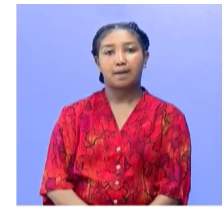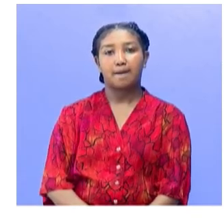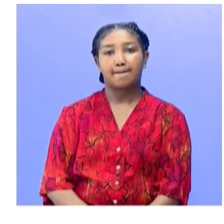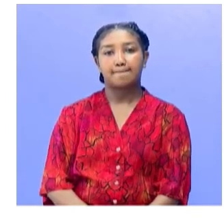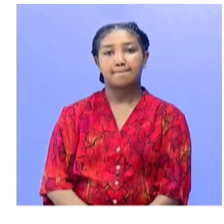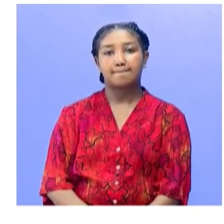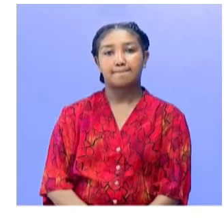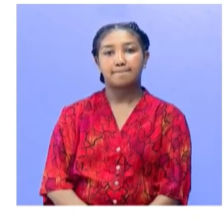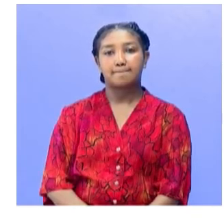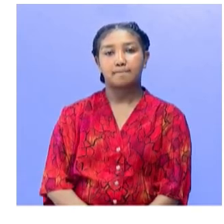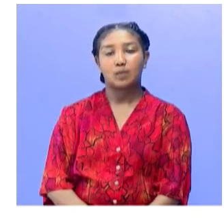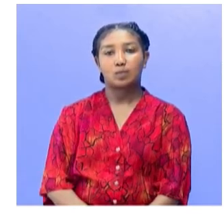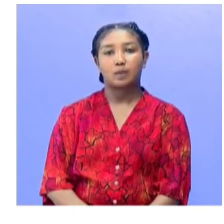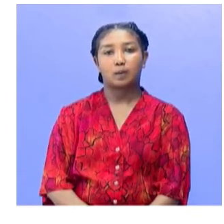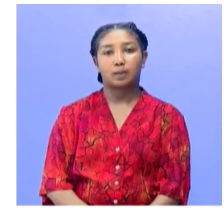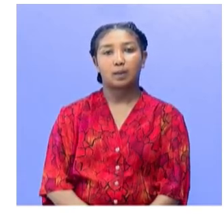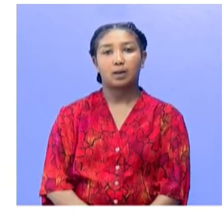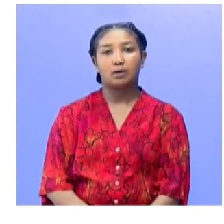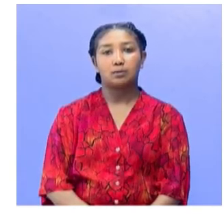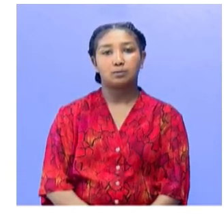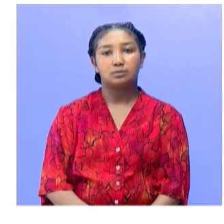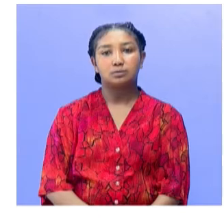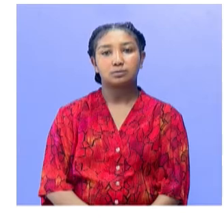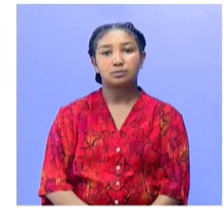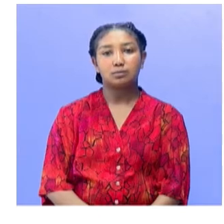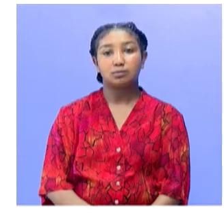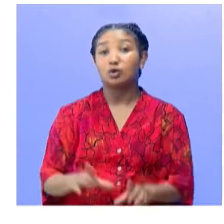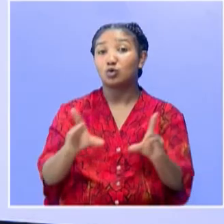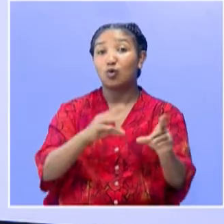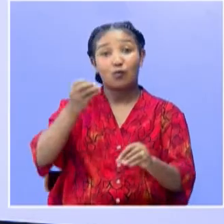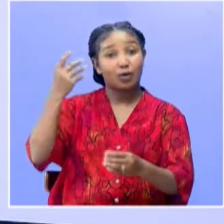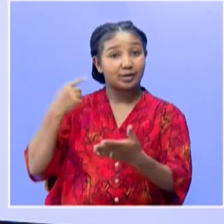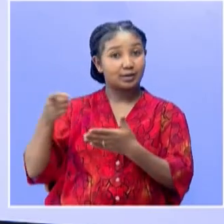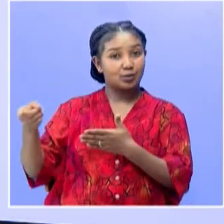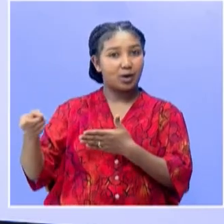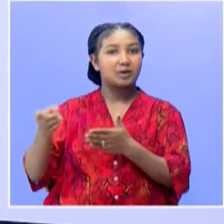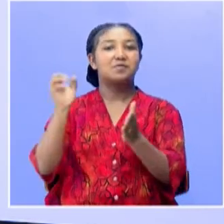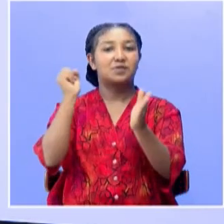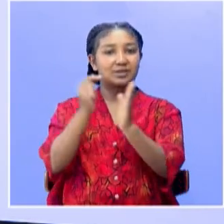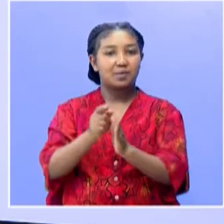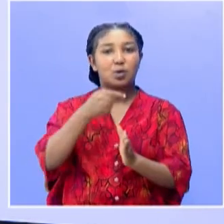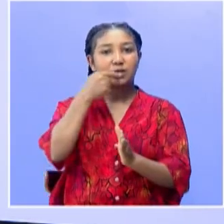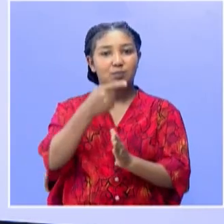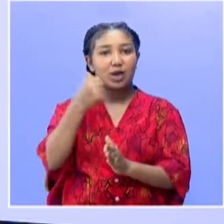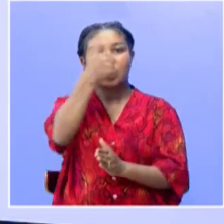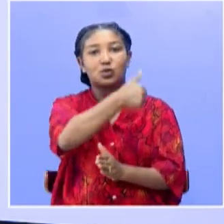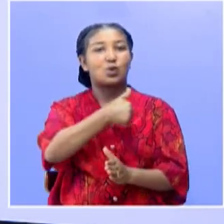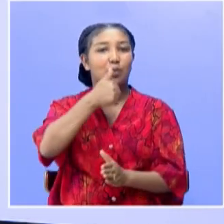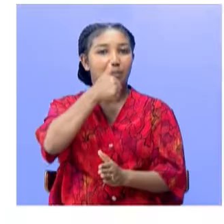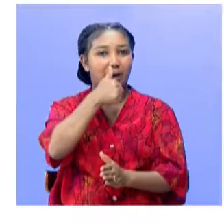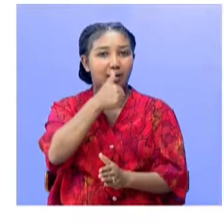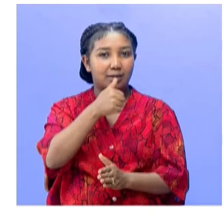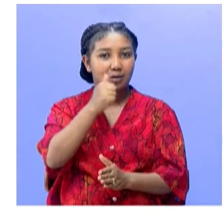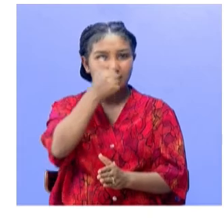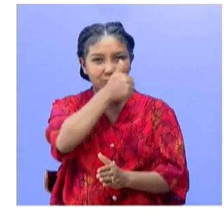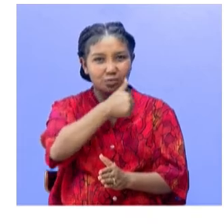Capital letter. Yeah? Don't forget that, okay? For example, when you say Ethiopia, do you write